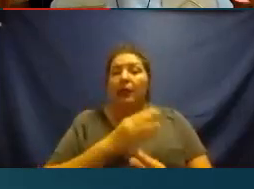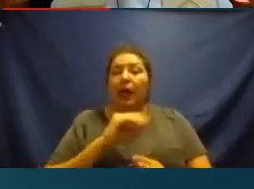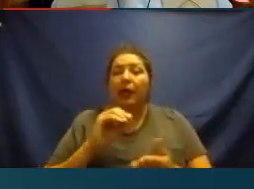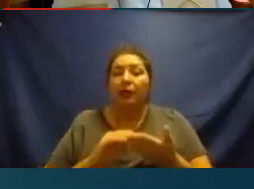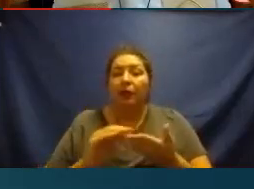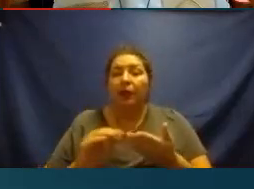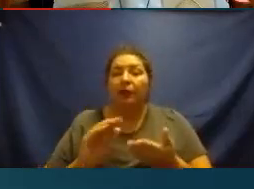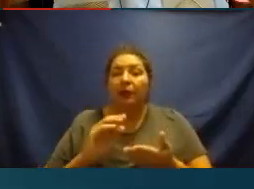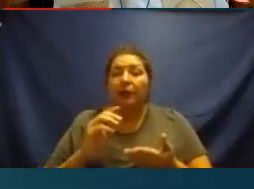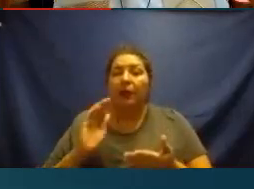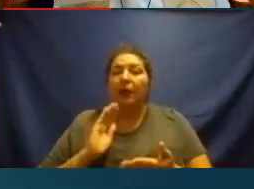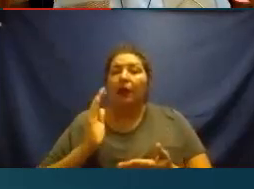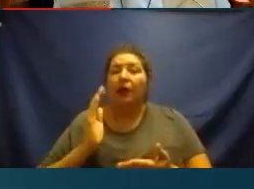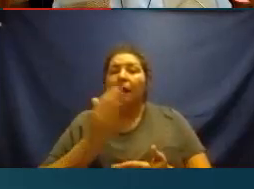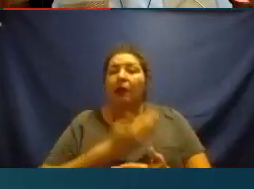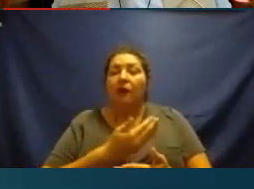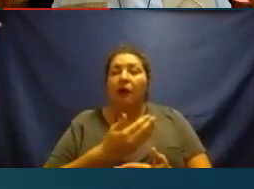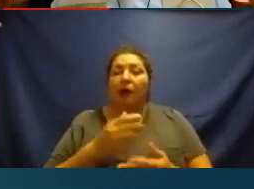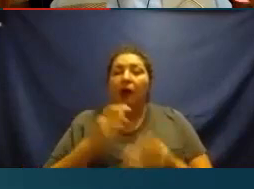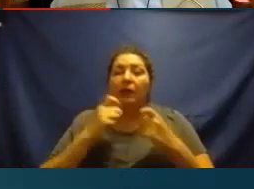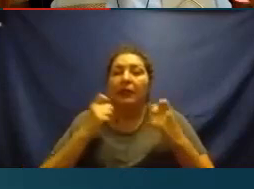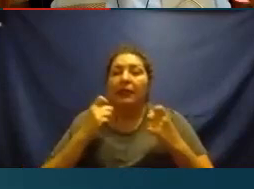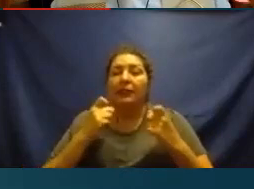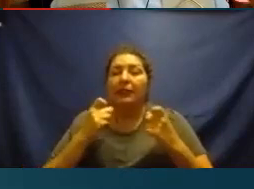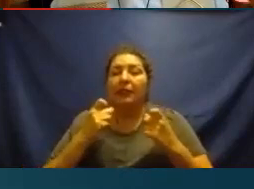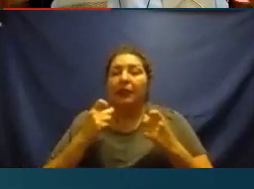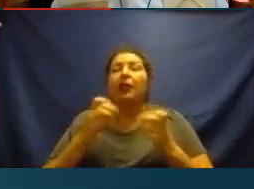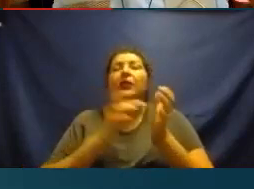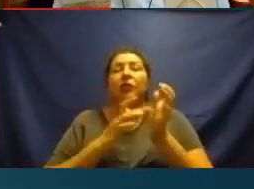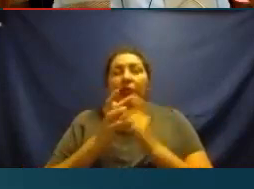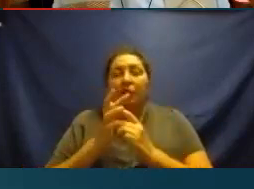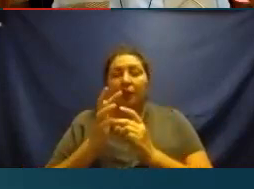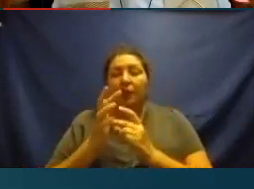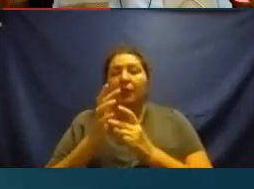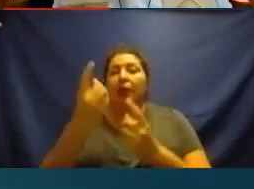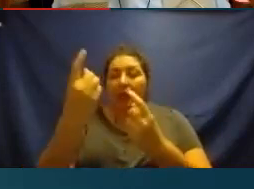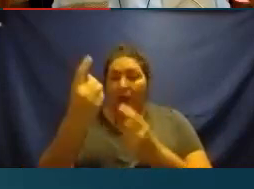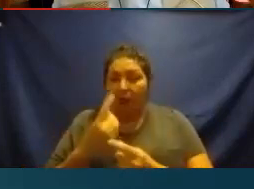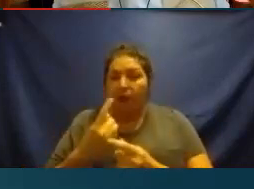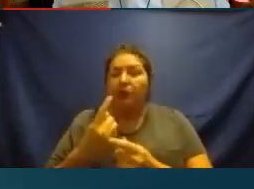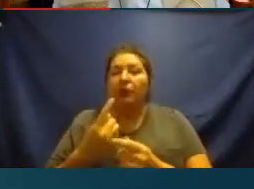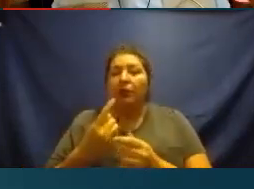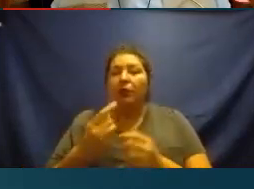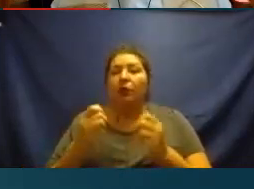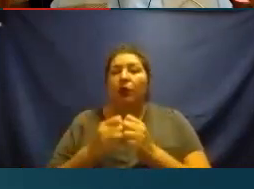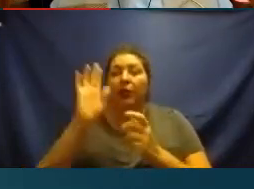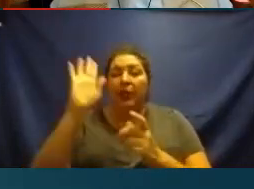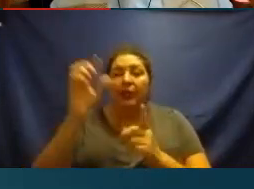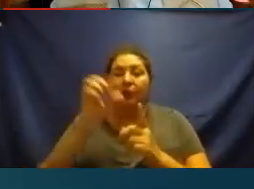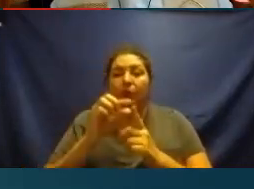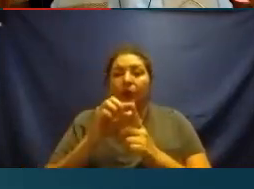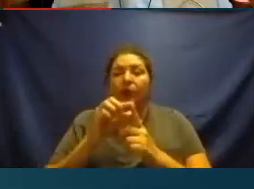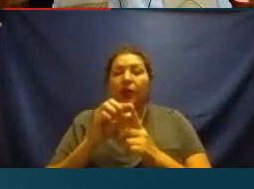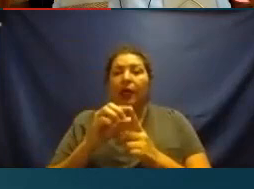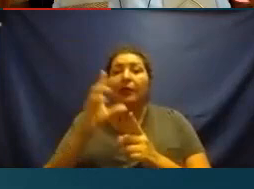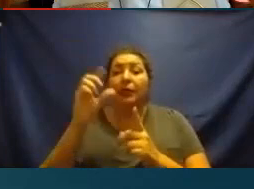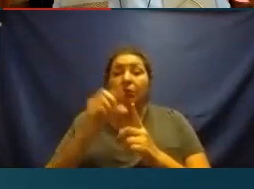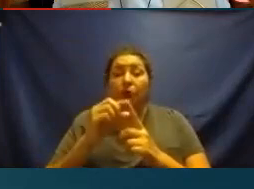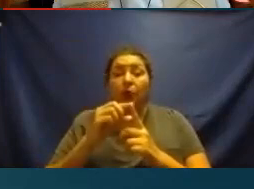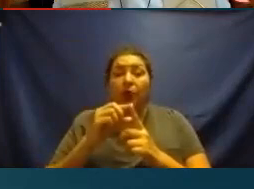our sins. Jesus comes to us in his word. He comes to us as his word falls on